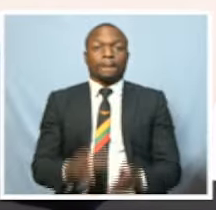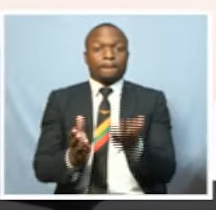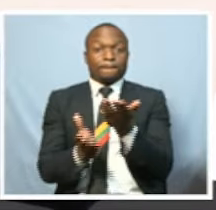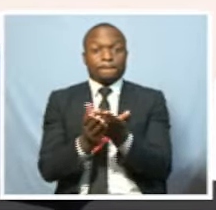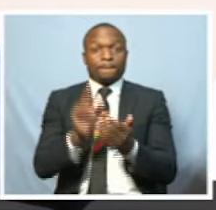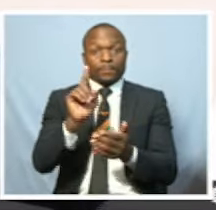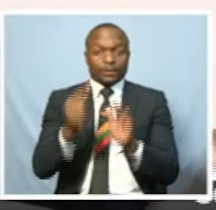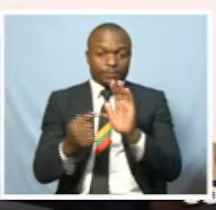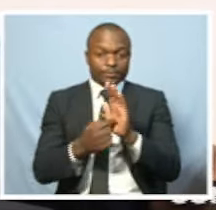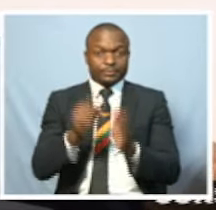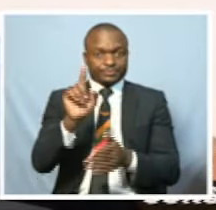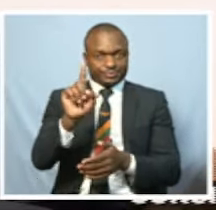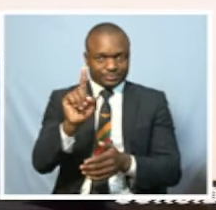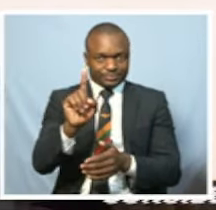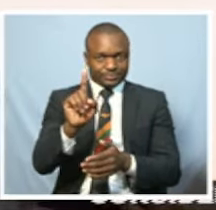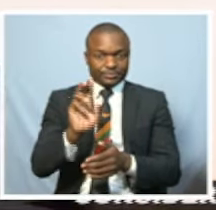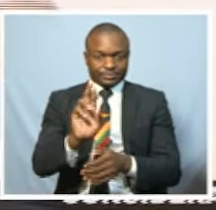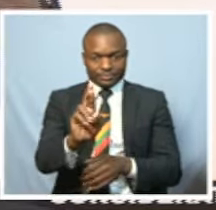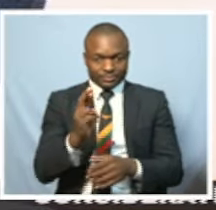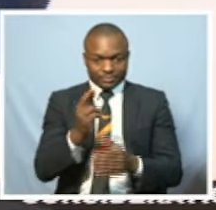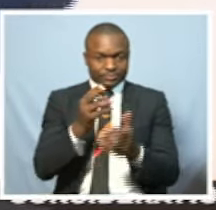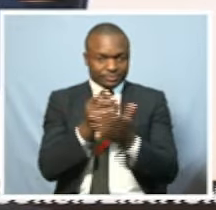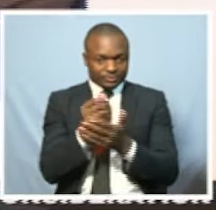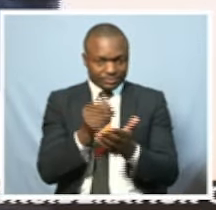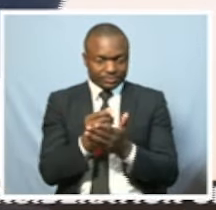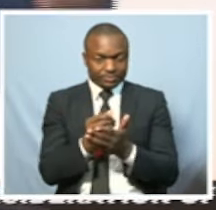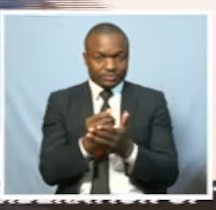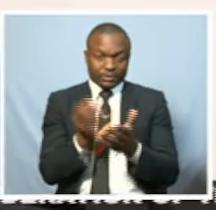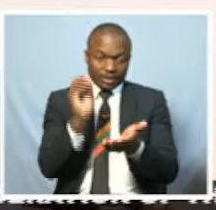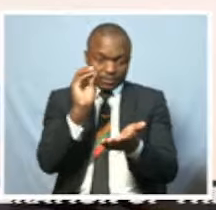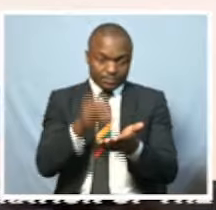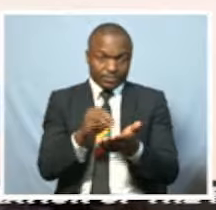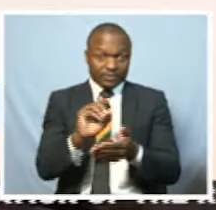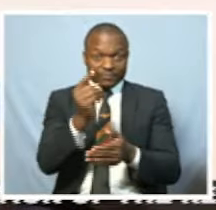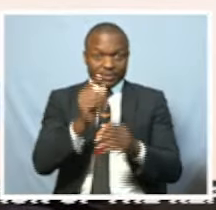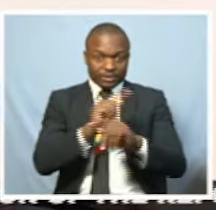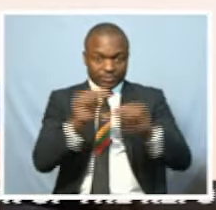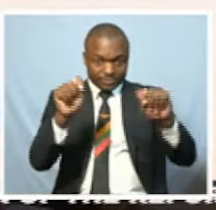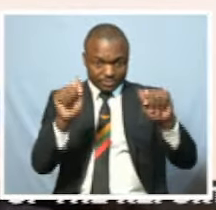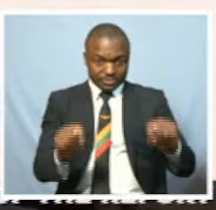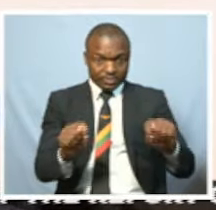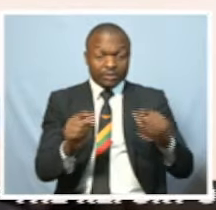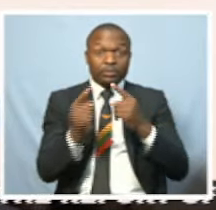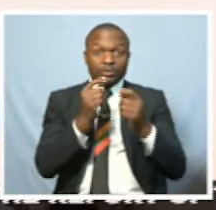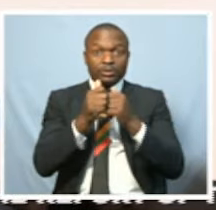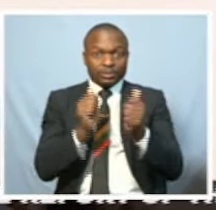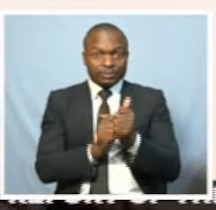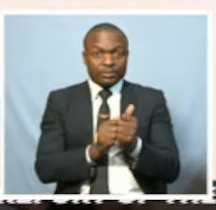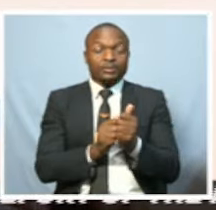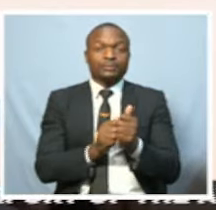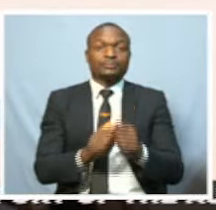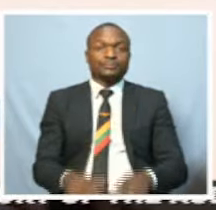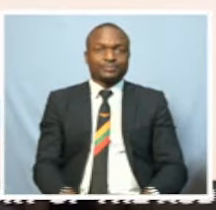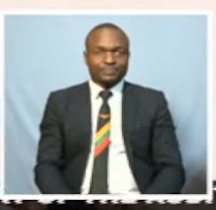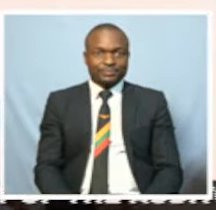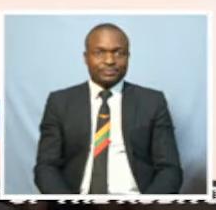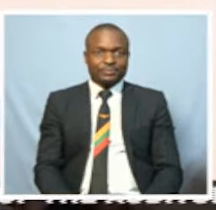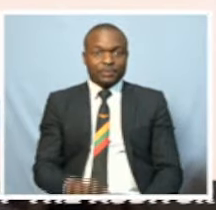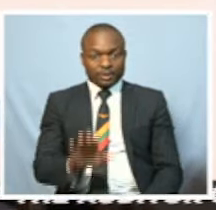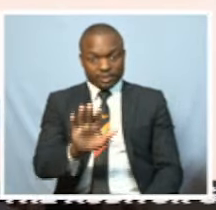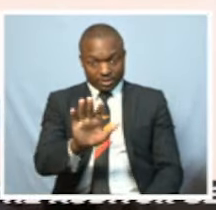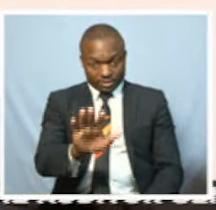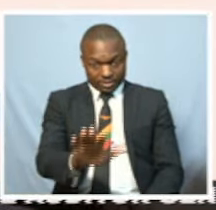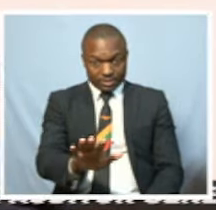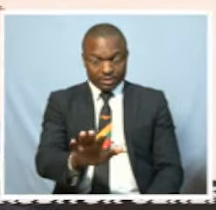Appendix 1.1 on retained funds, which were also captured in the first table that I alluded to earlier. There